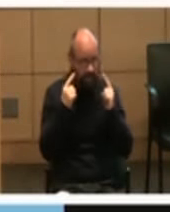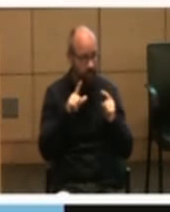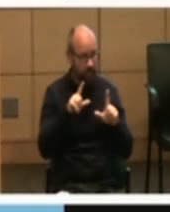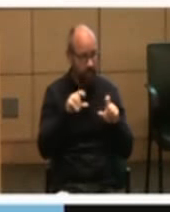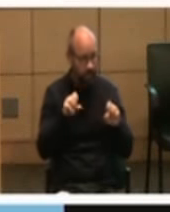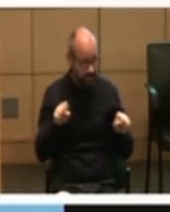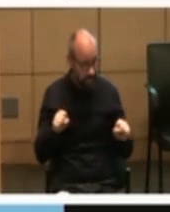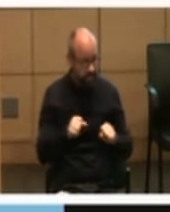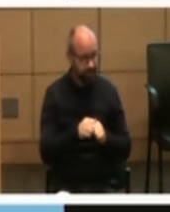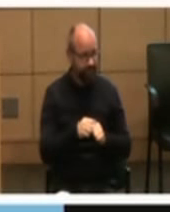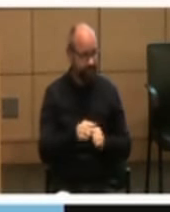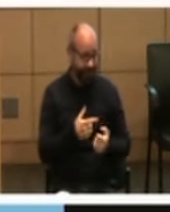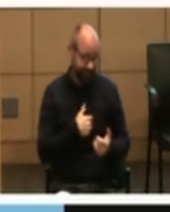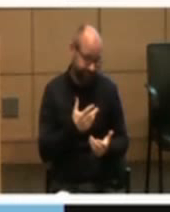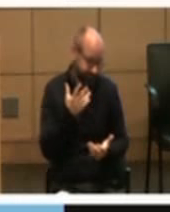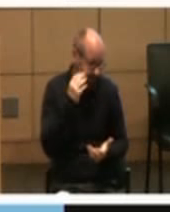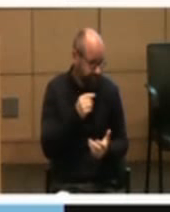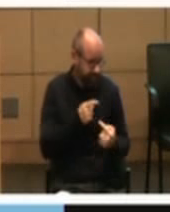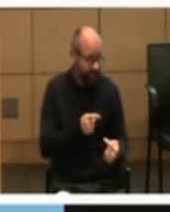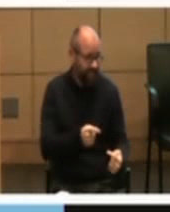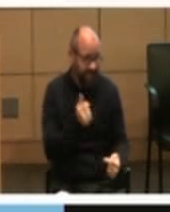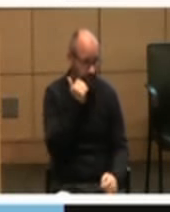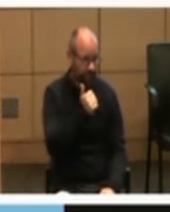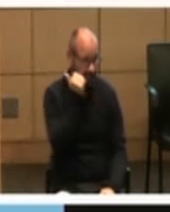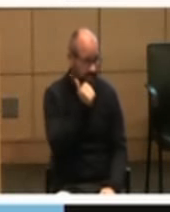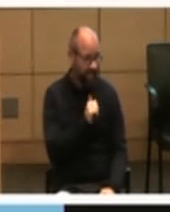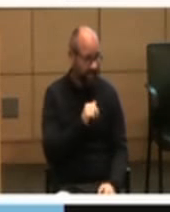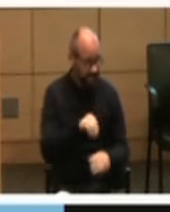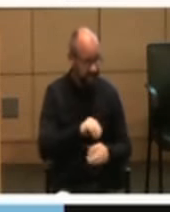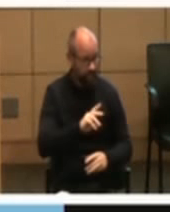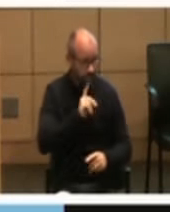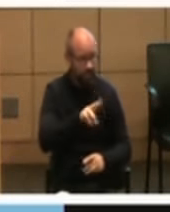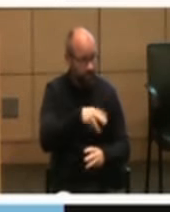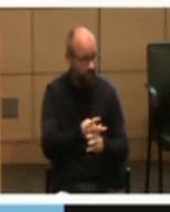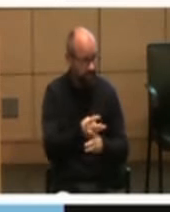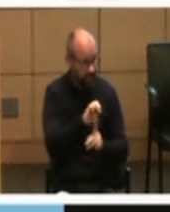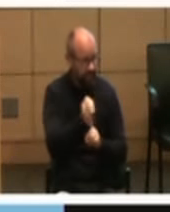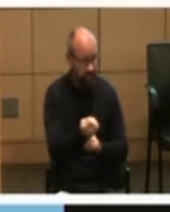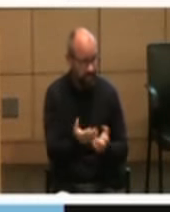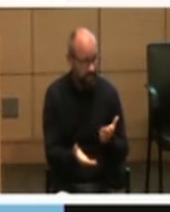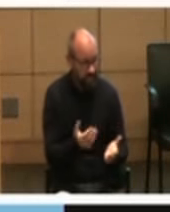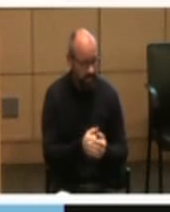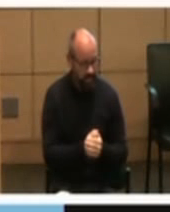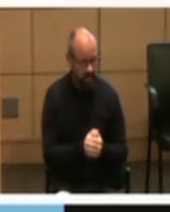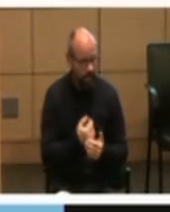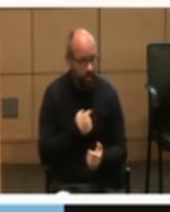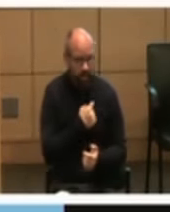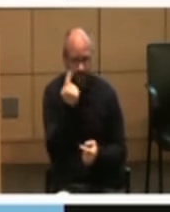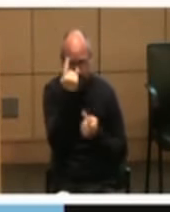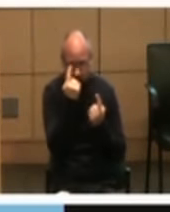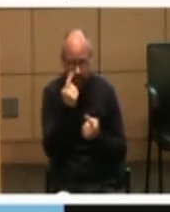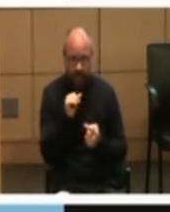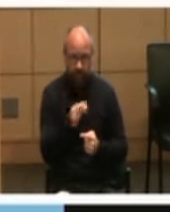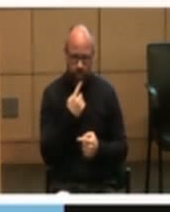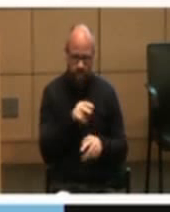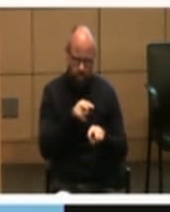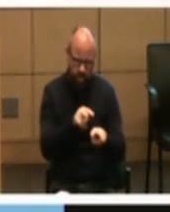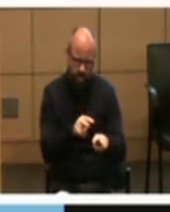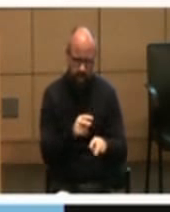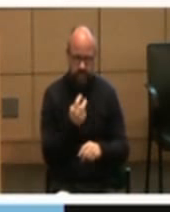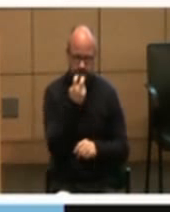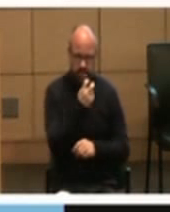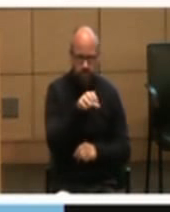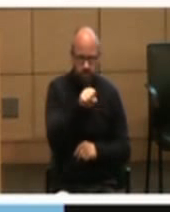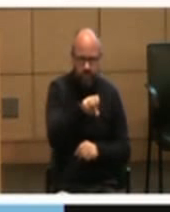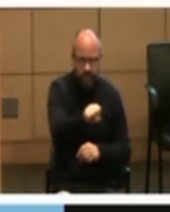environments. We also can maybe start to think that if we are looking at speech perception in the